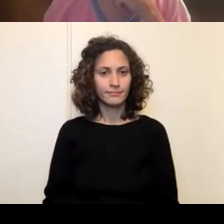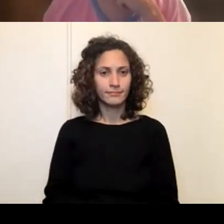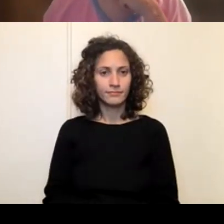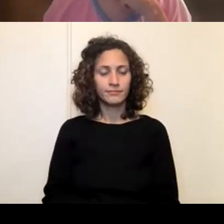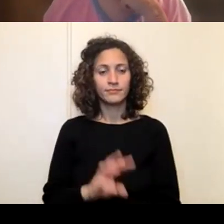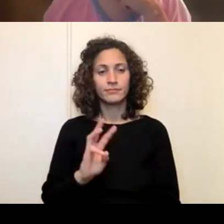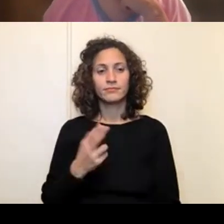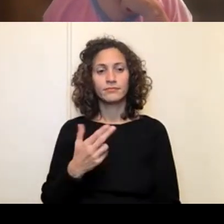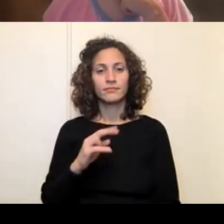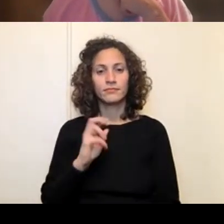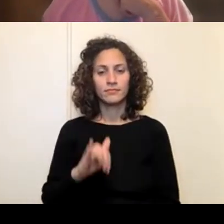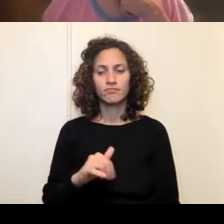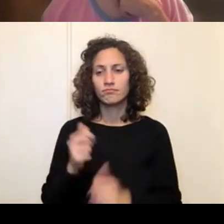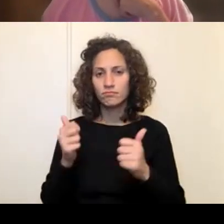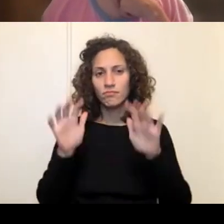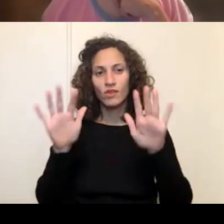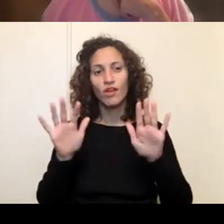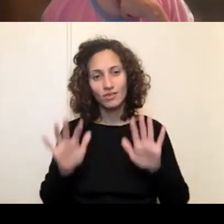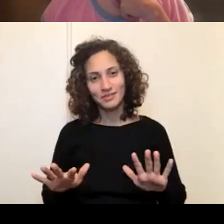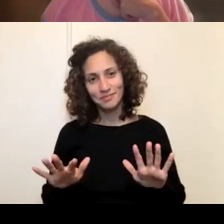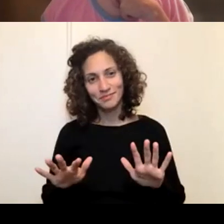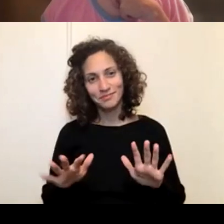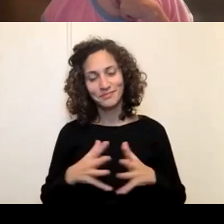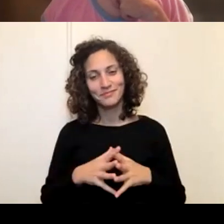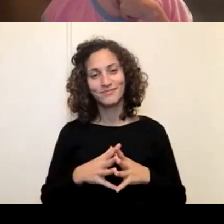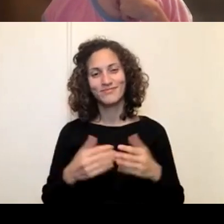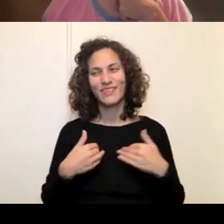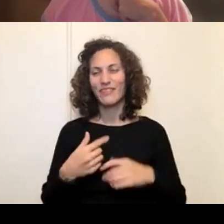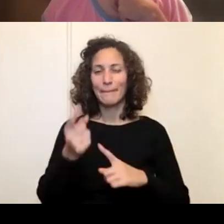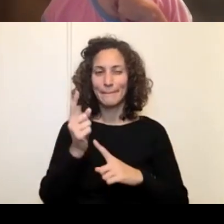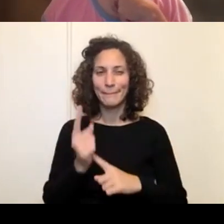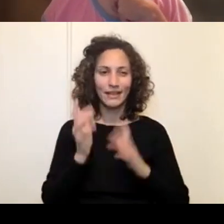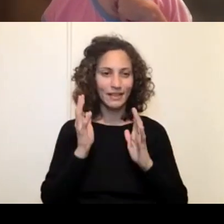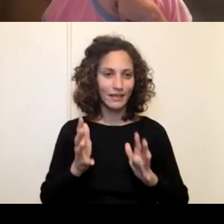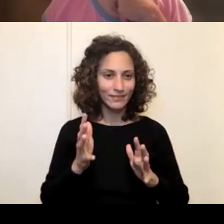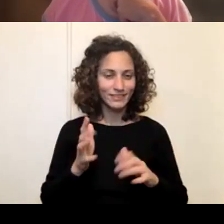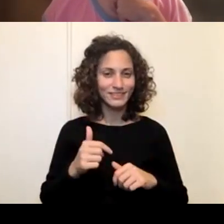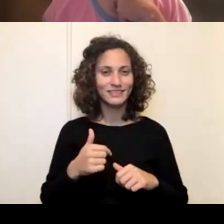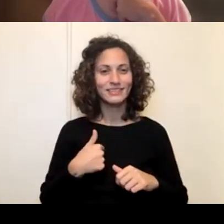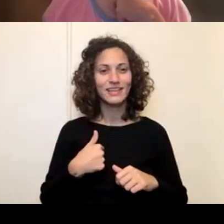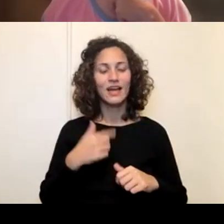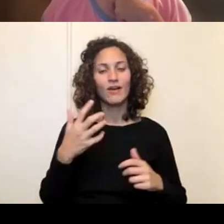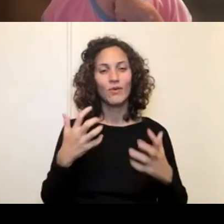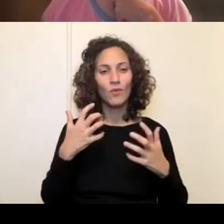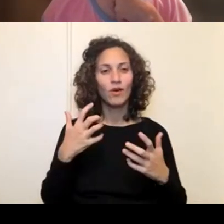Awesome. Well, we have about a minute left, so I would like to